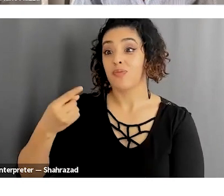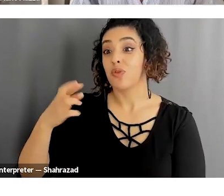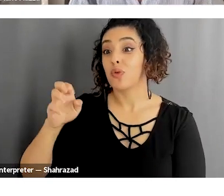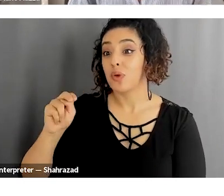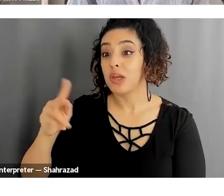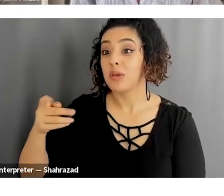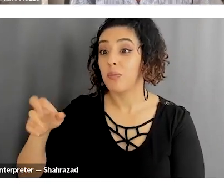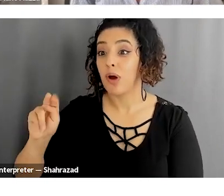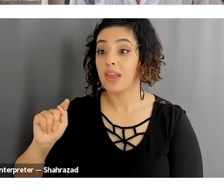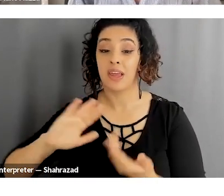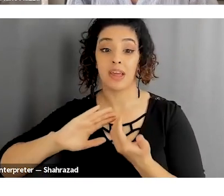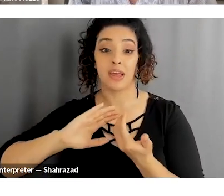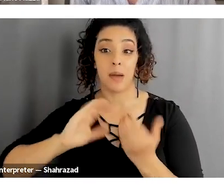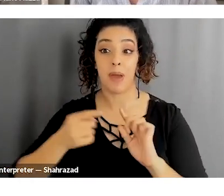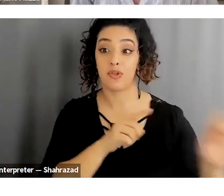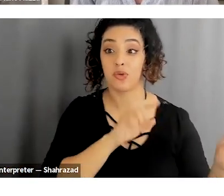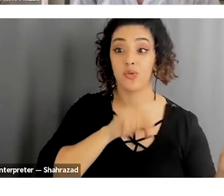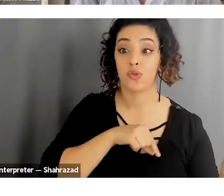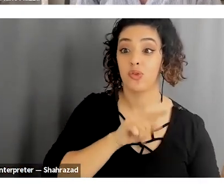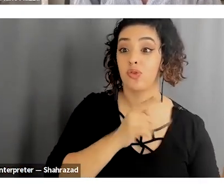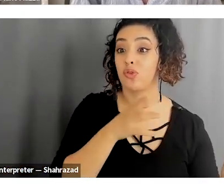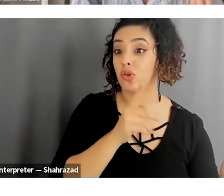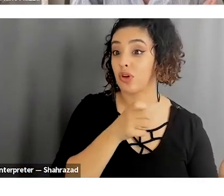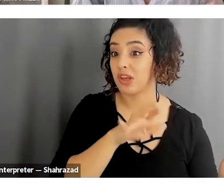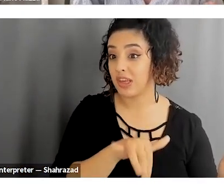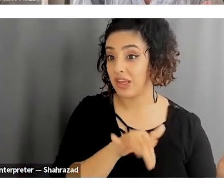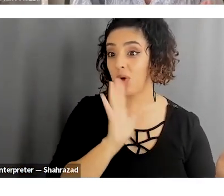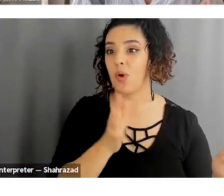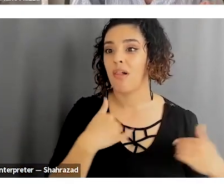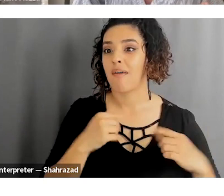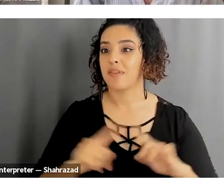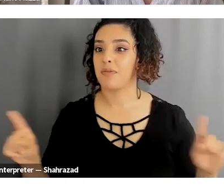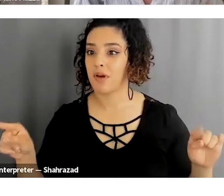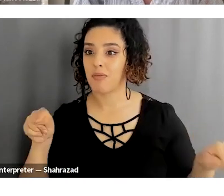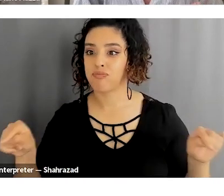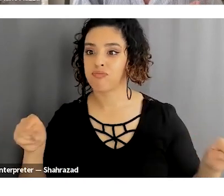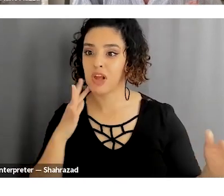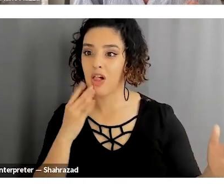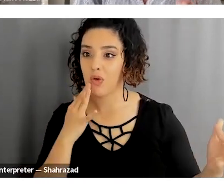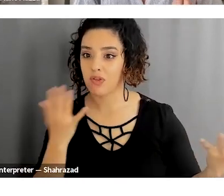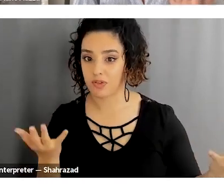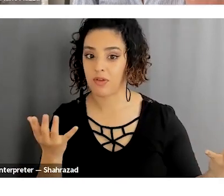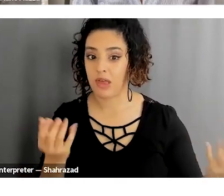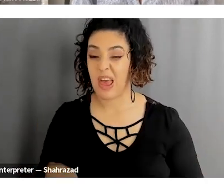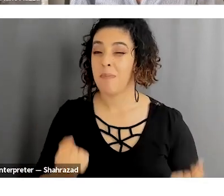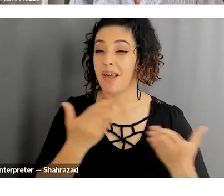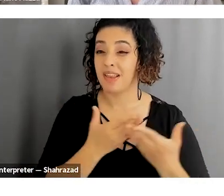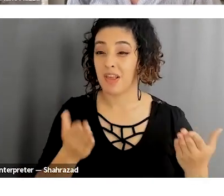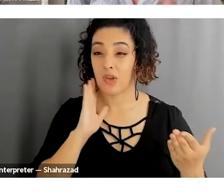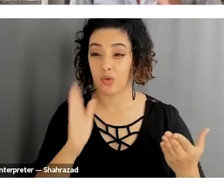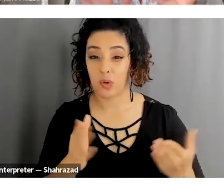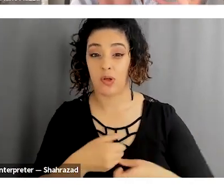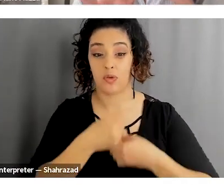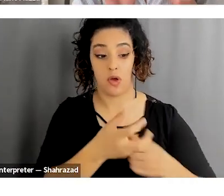bit different. Oh, I went backwards, sorry. Many variables go into the extraction of a shade of the